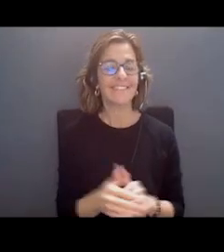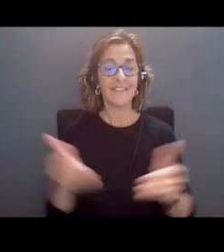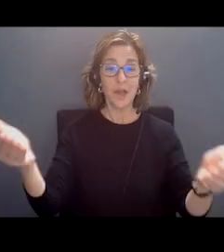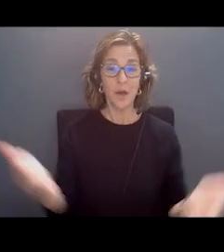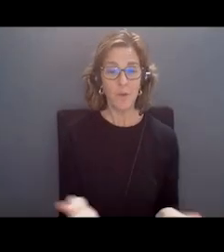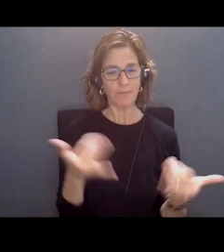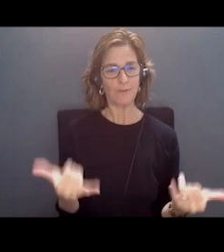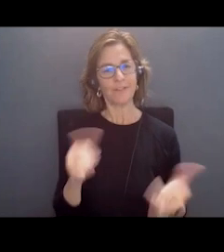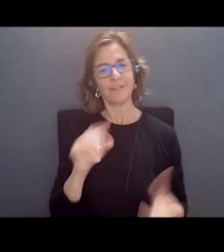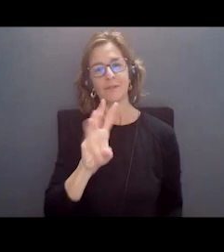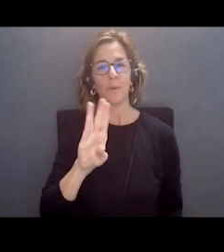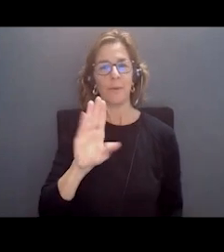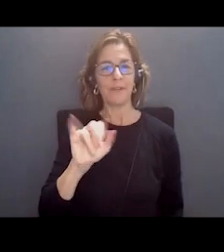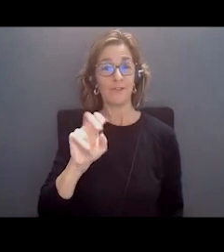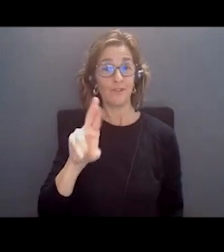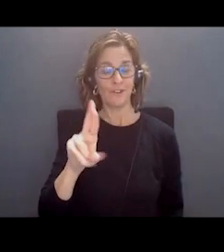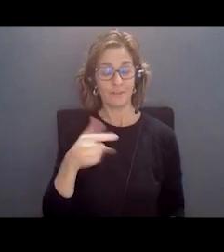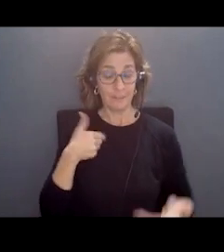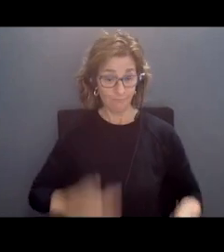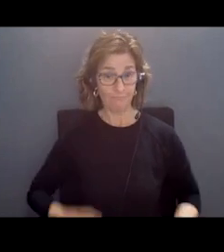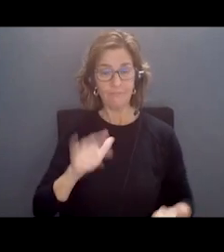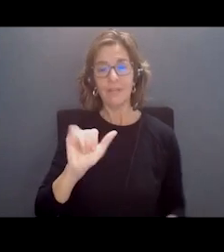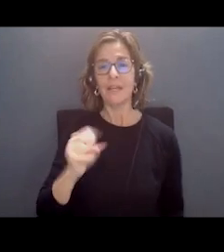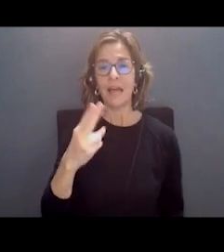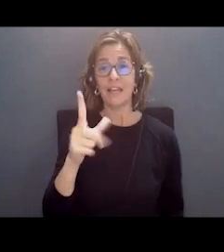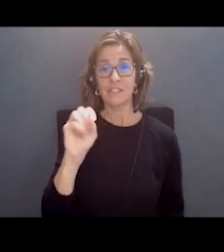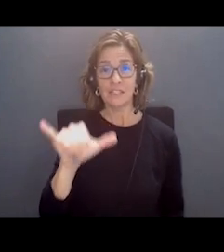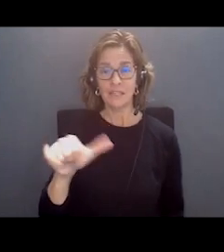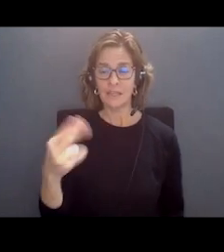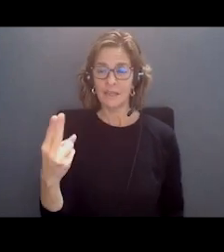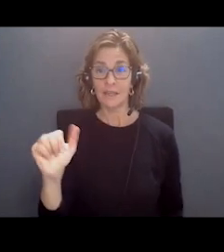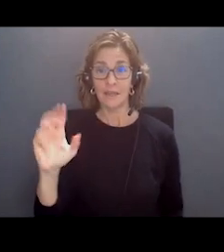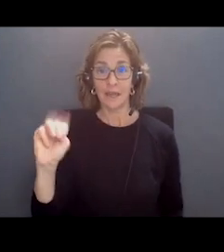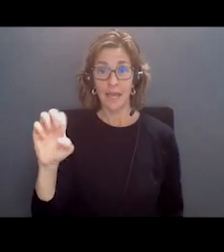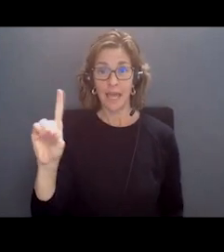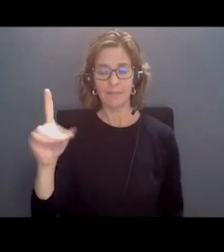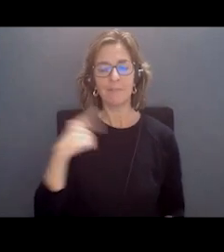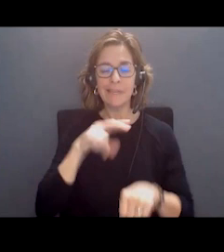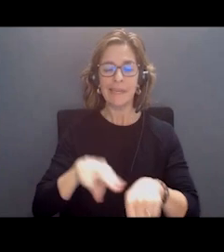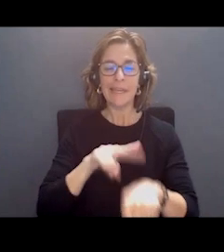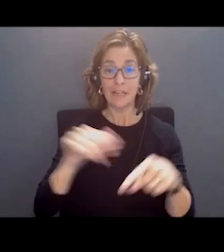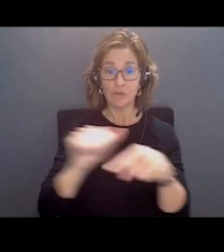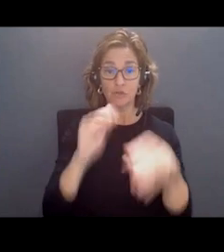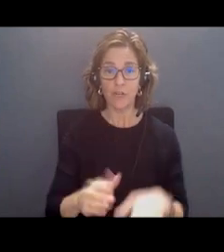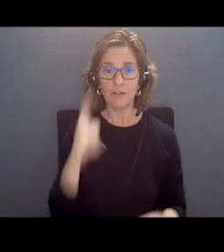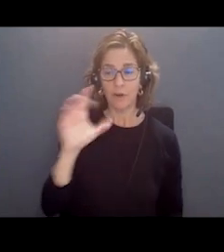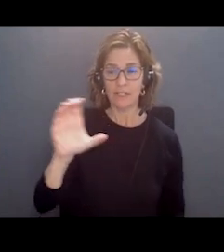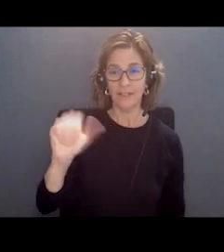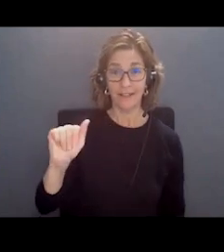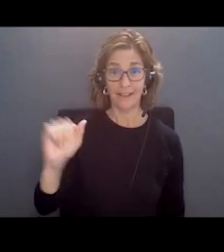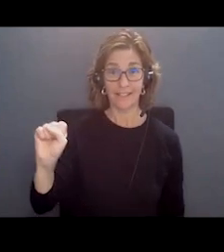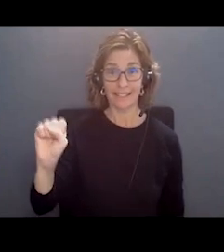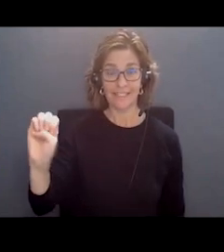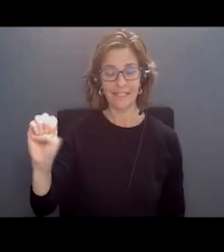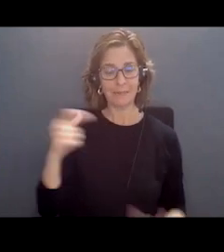today's webinar. My name is Ashley Hammond. I'm the national trainer at CASE, and I have the honor of being